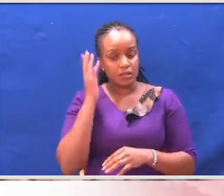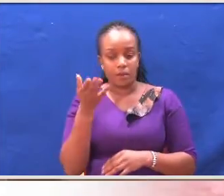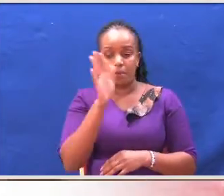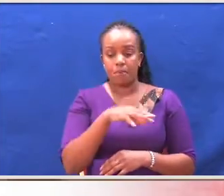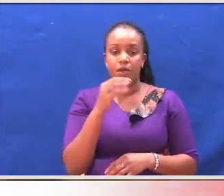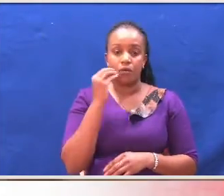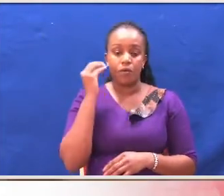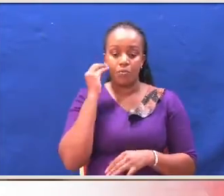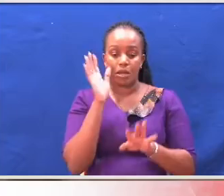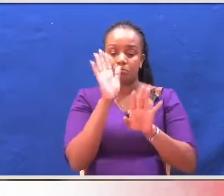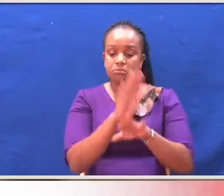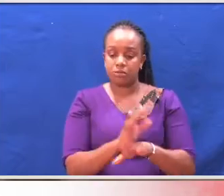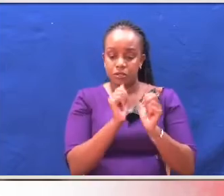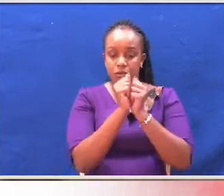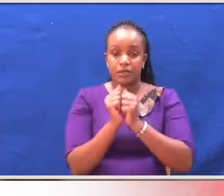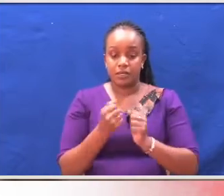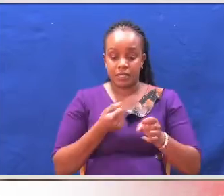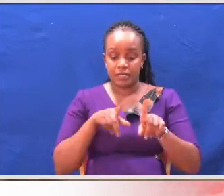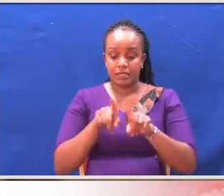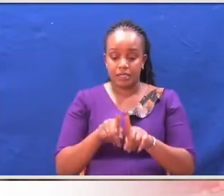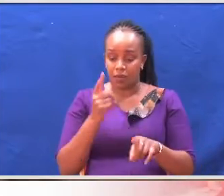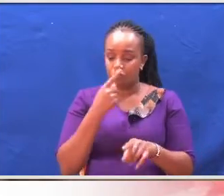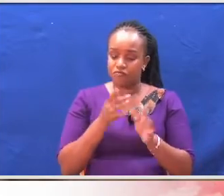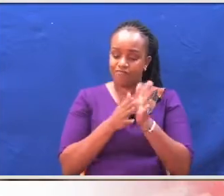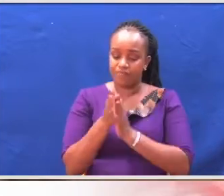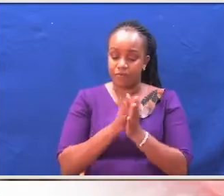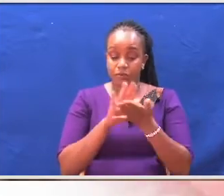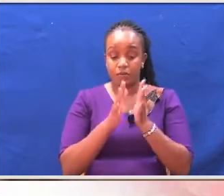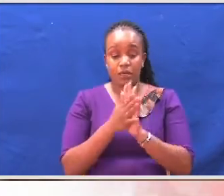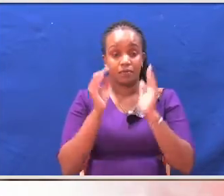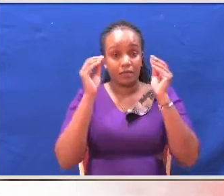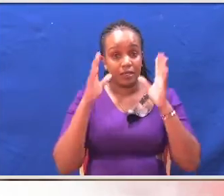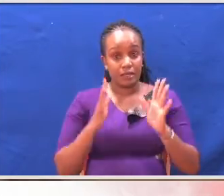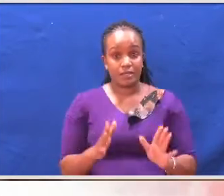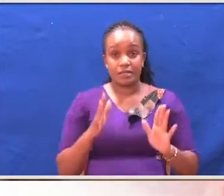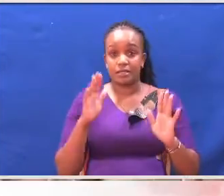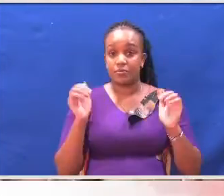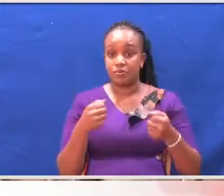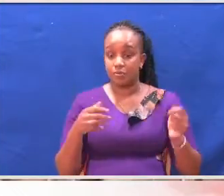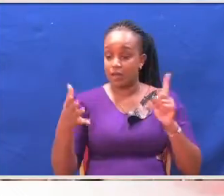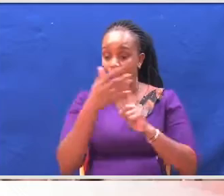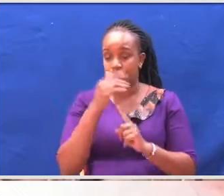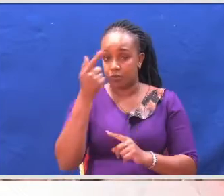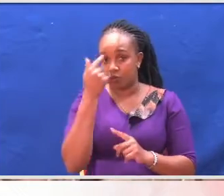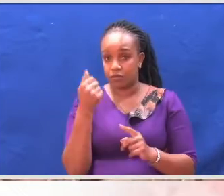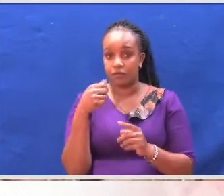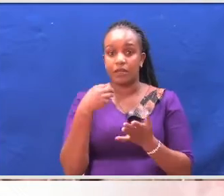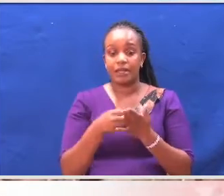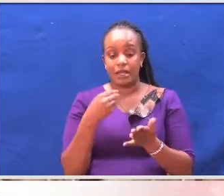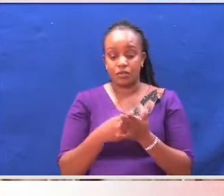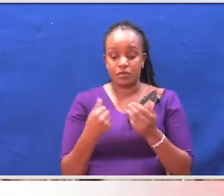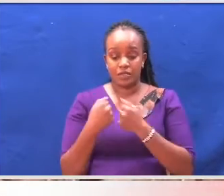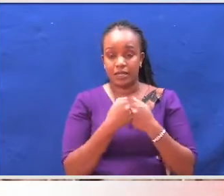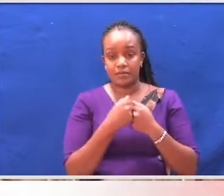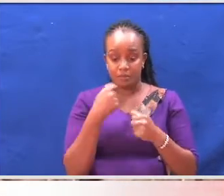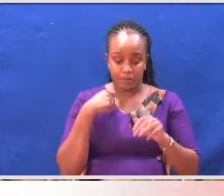his sister, whose dream of becoming a teacher may never be realized because of the financial struggles. Sija join college bado